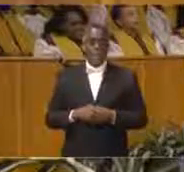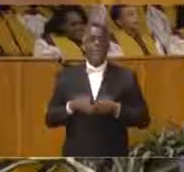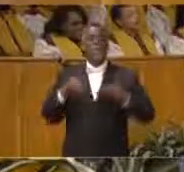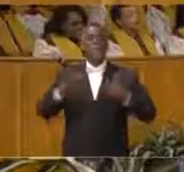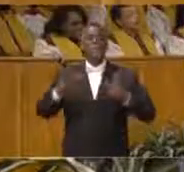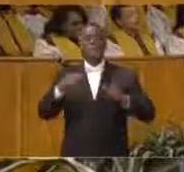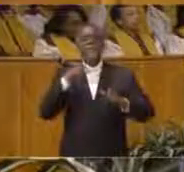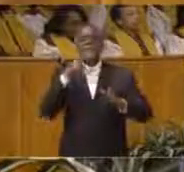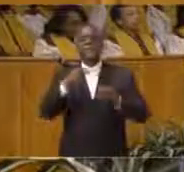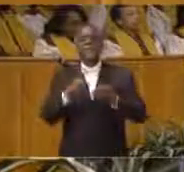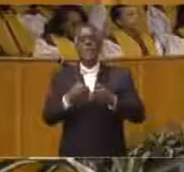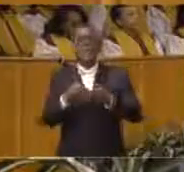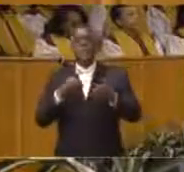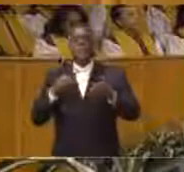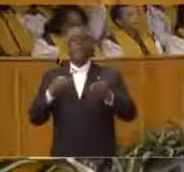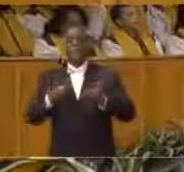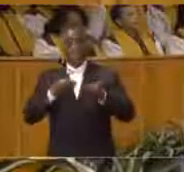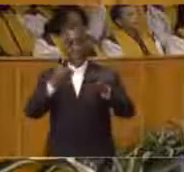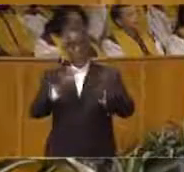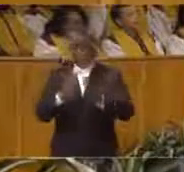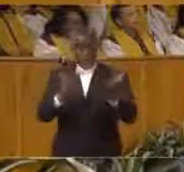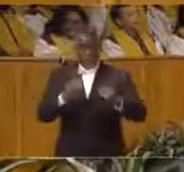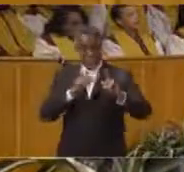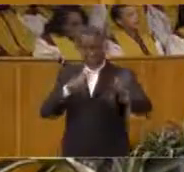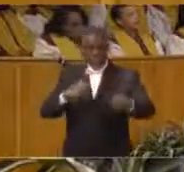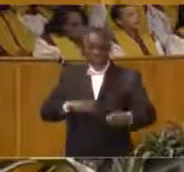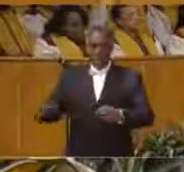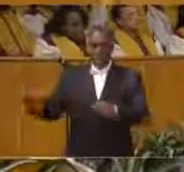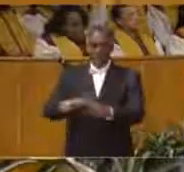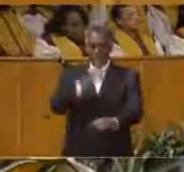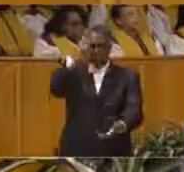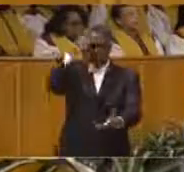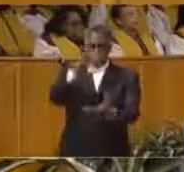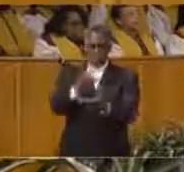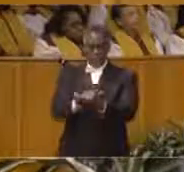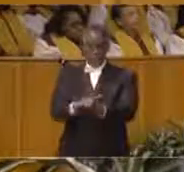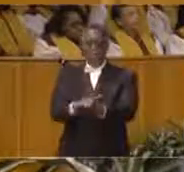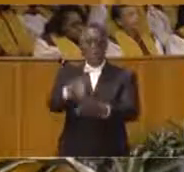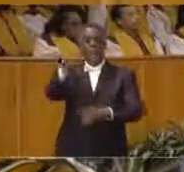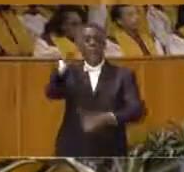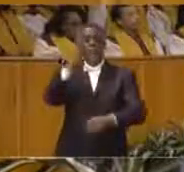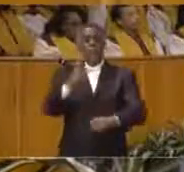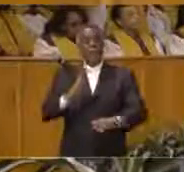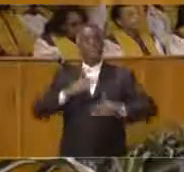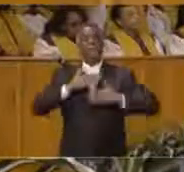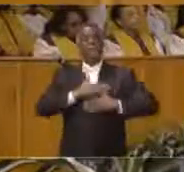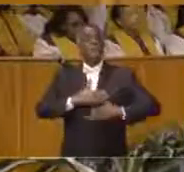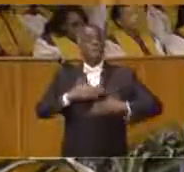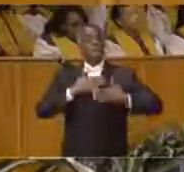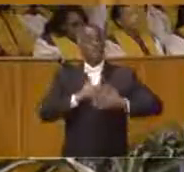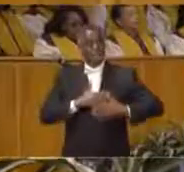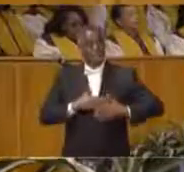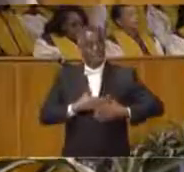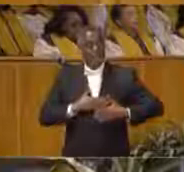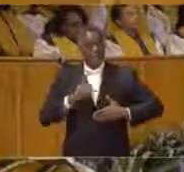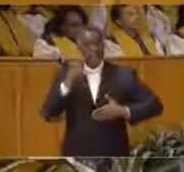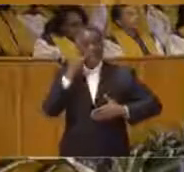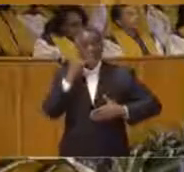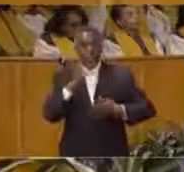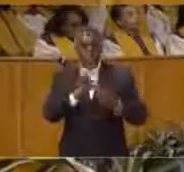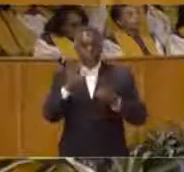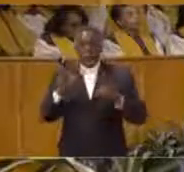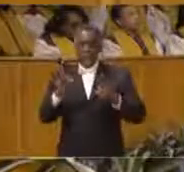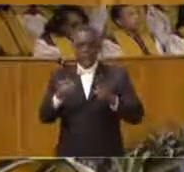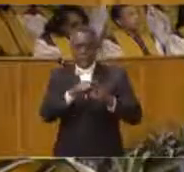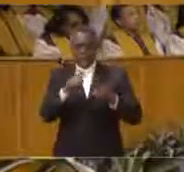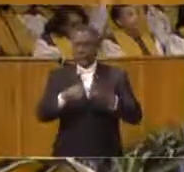Let me say this before we get into a biblical answer. I fully believe God would be pleased with you choosing either